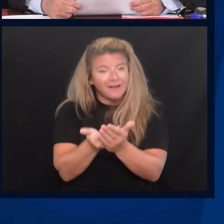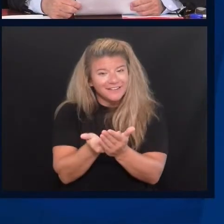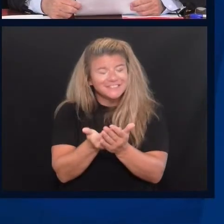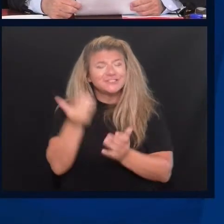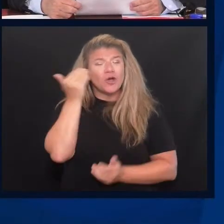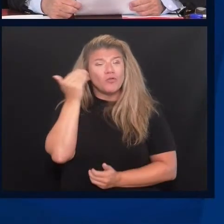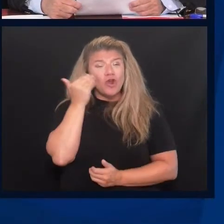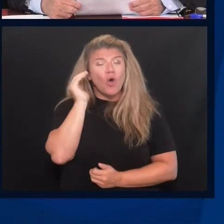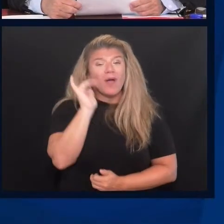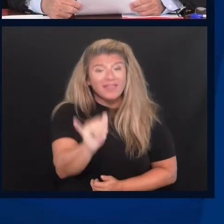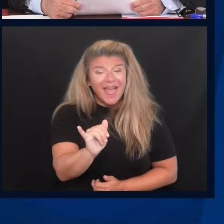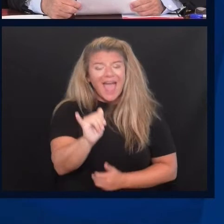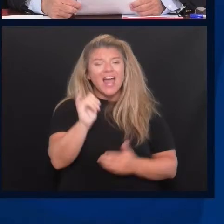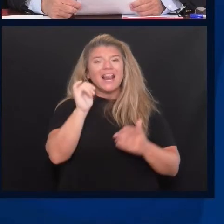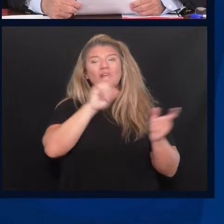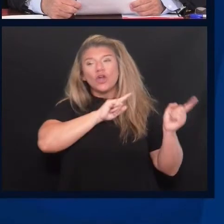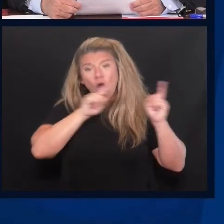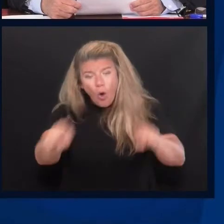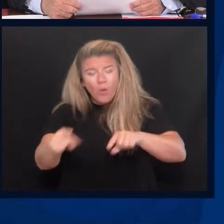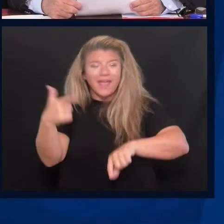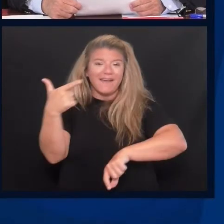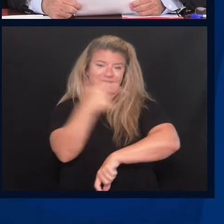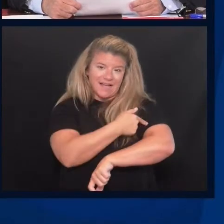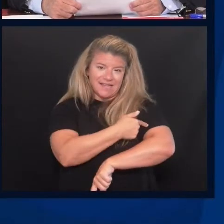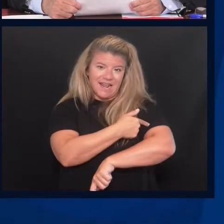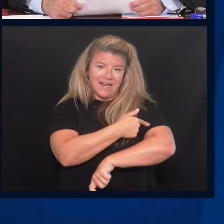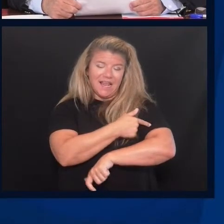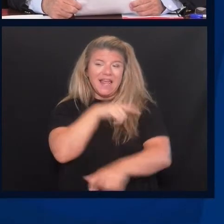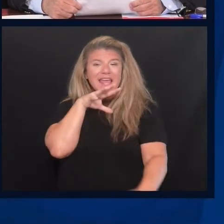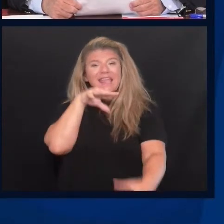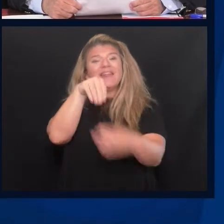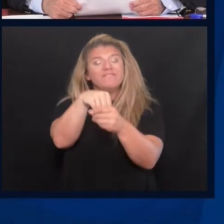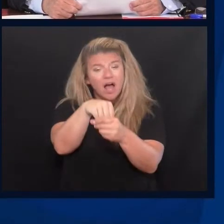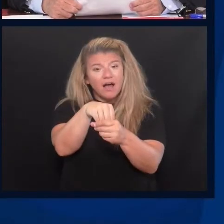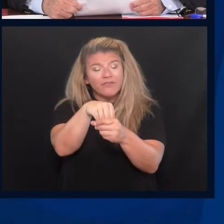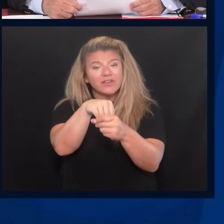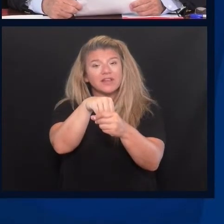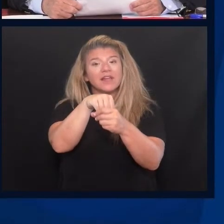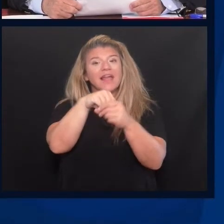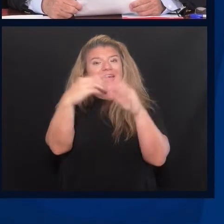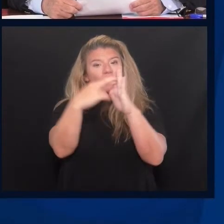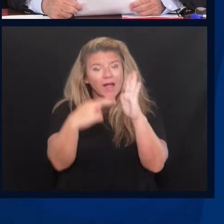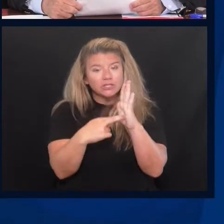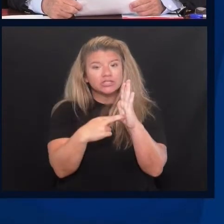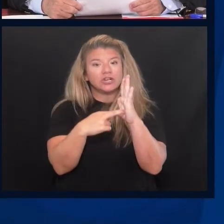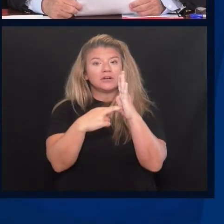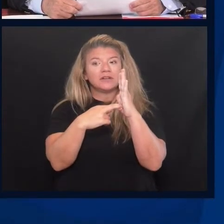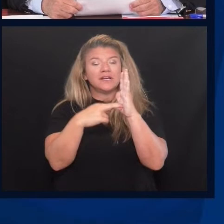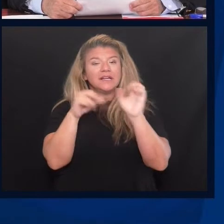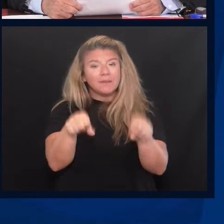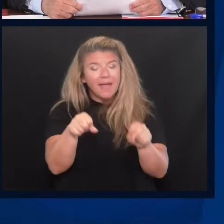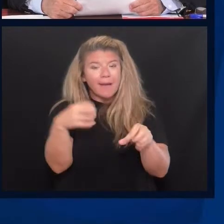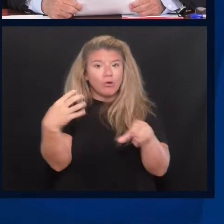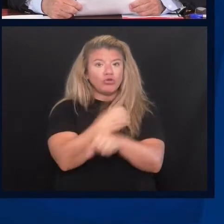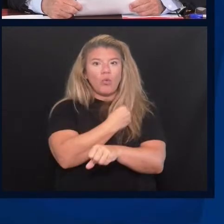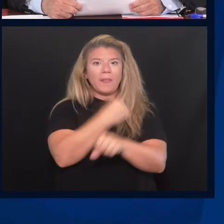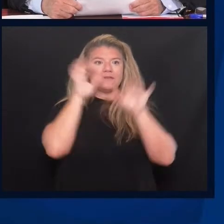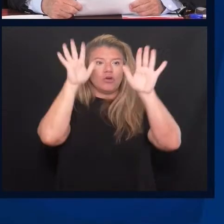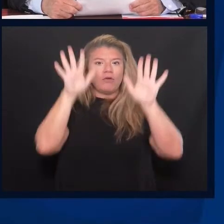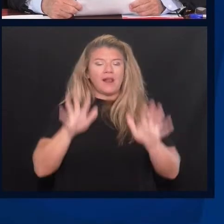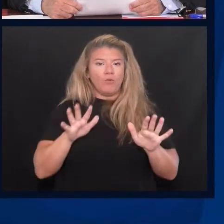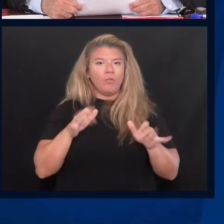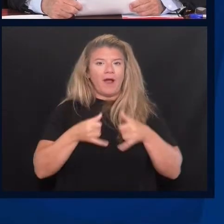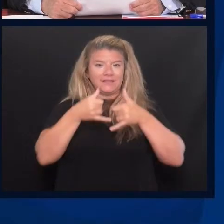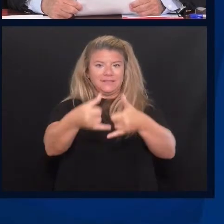everything, let's get vaccinated. Let's get involved and let's get registered to be able to win these incredible